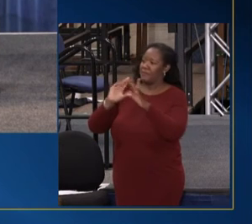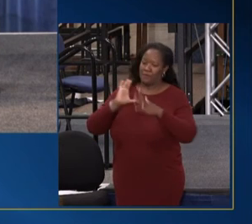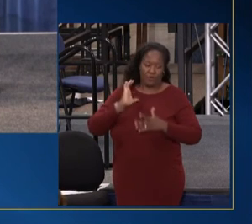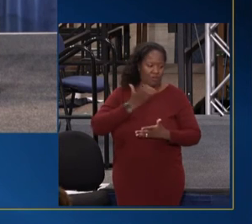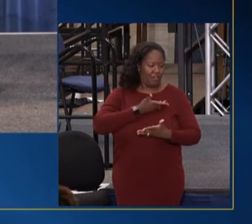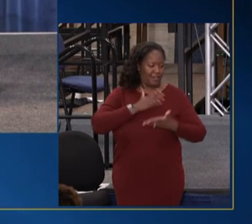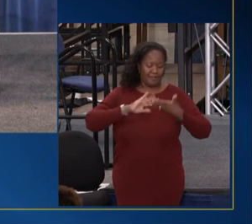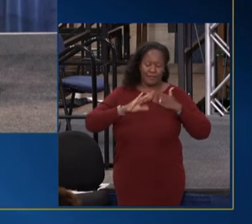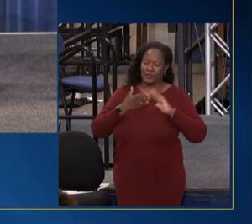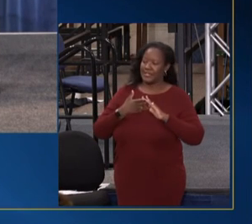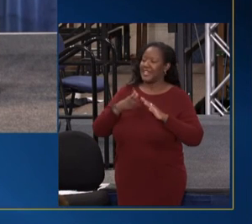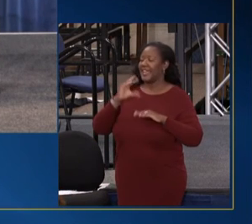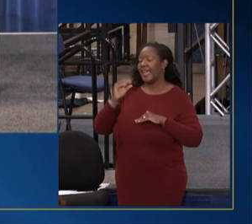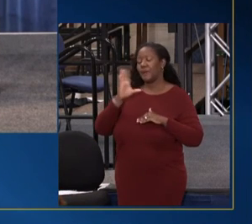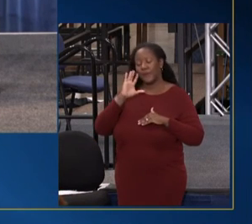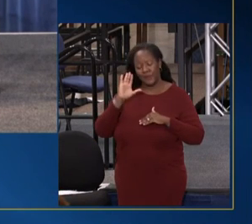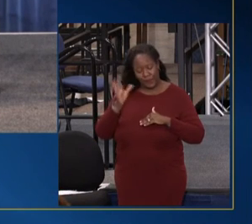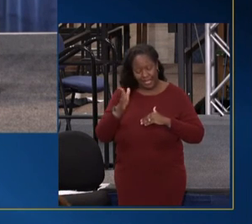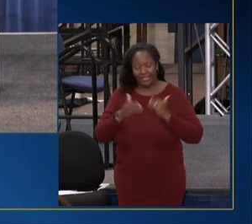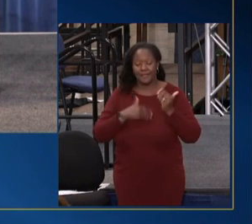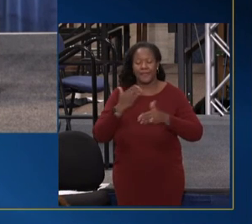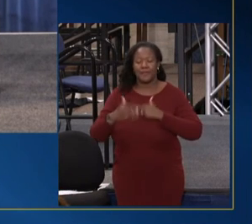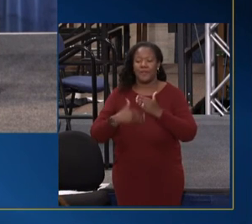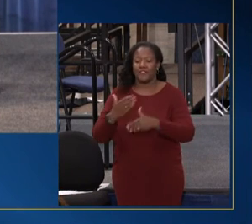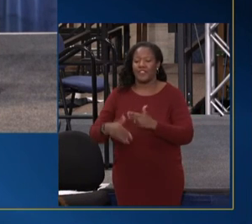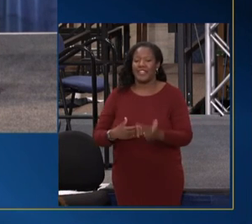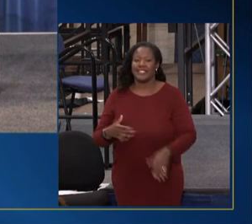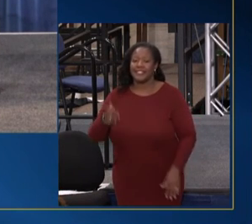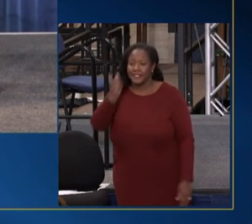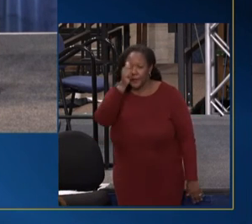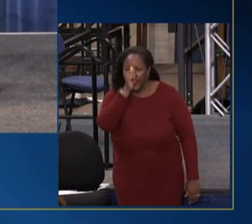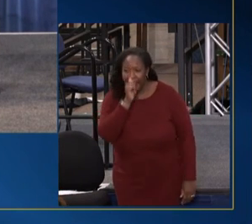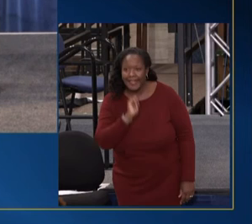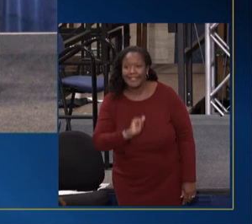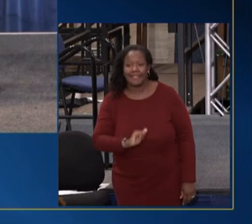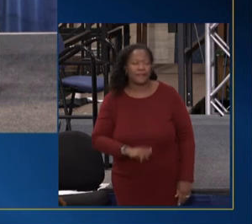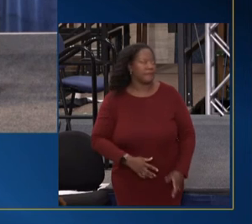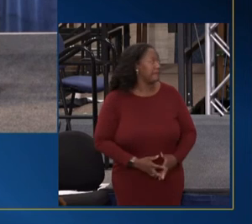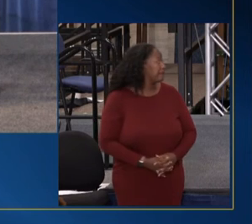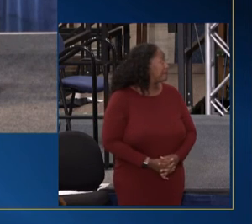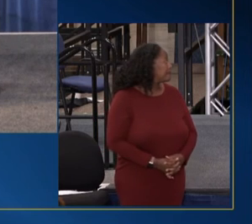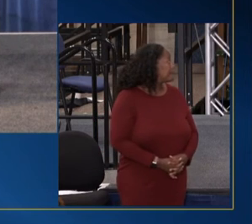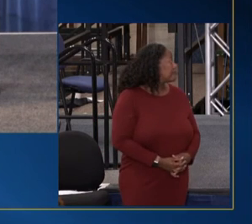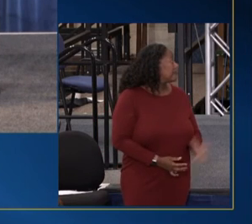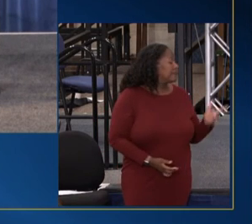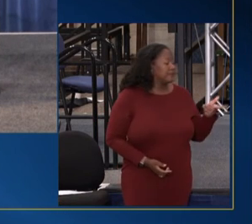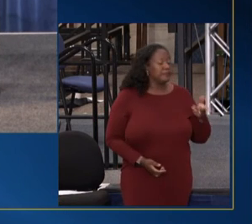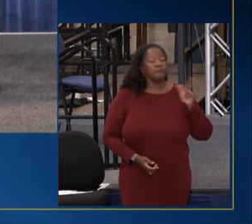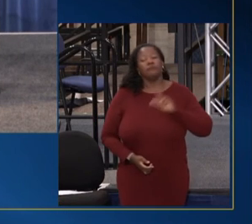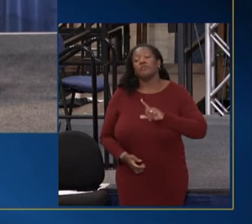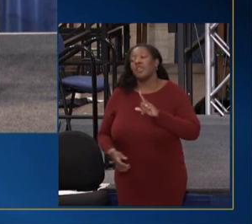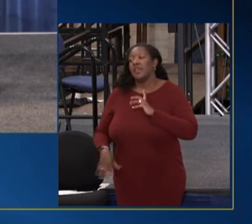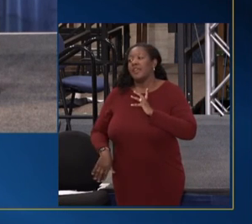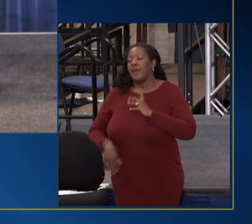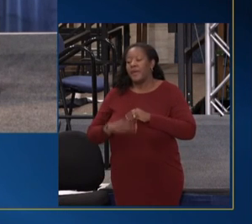gonna get there. We're going to make progress. So hang in there, right? Yeah, and I would just add, so plus one and all